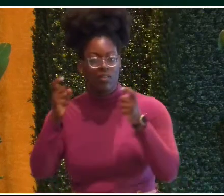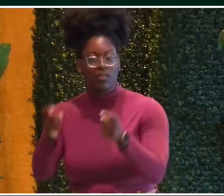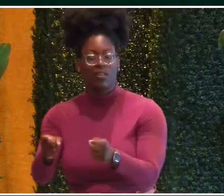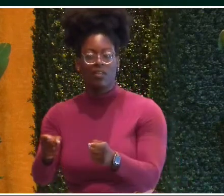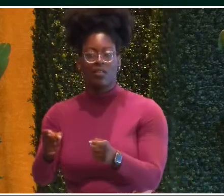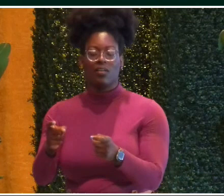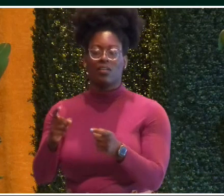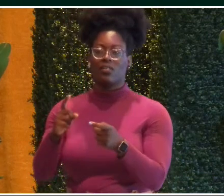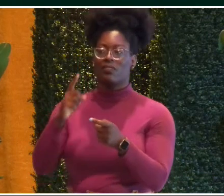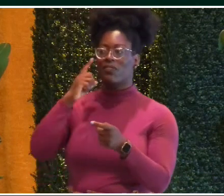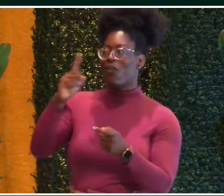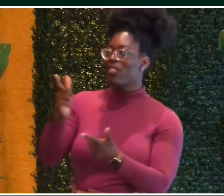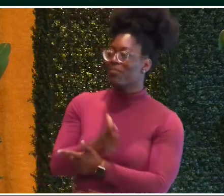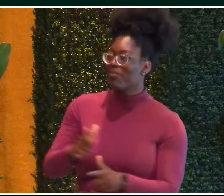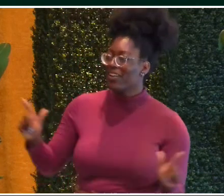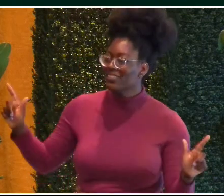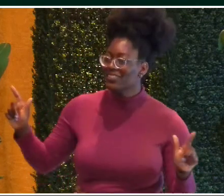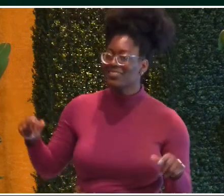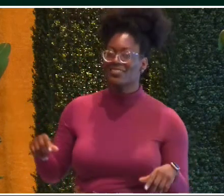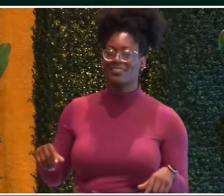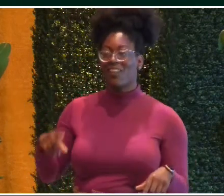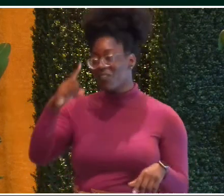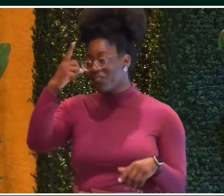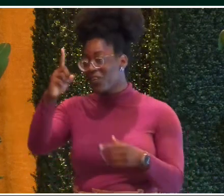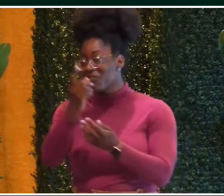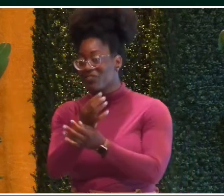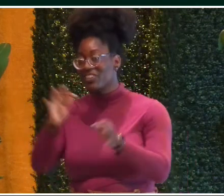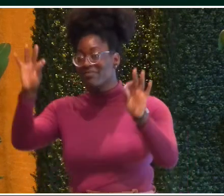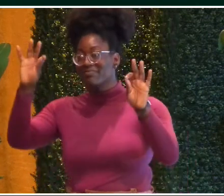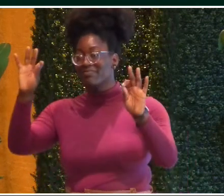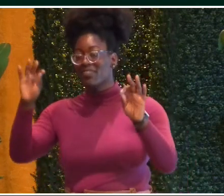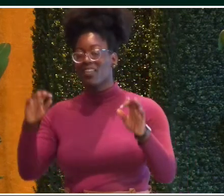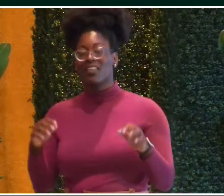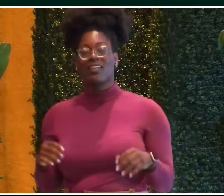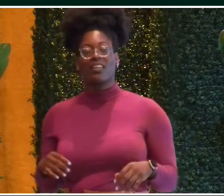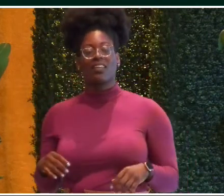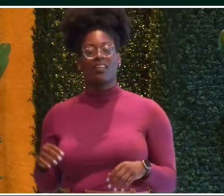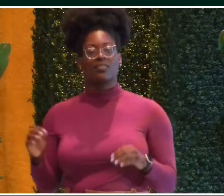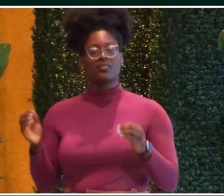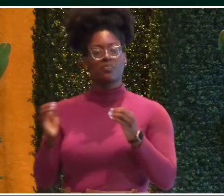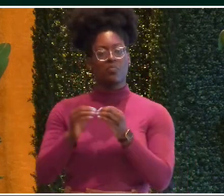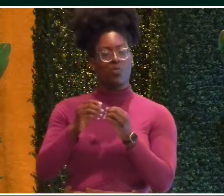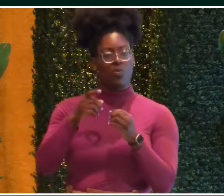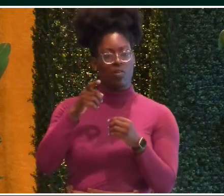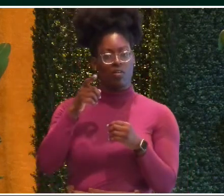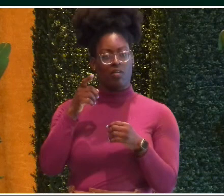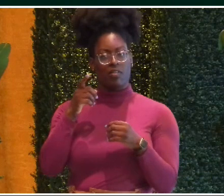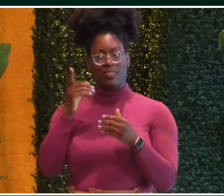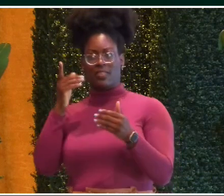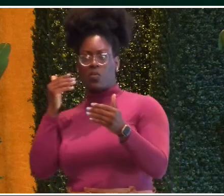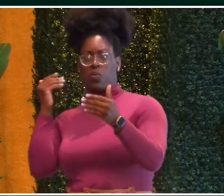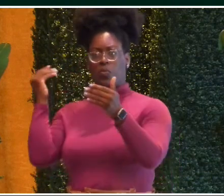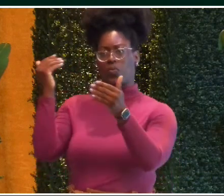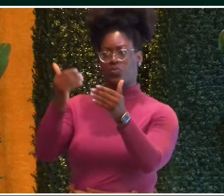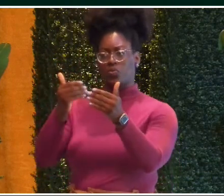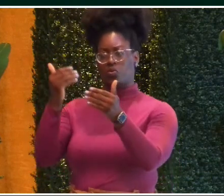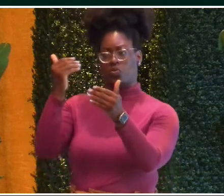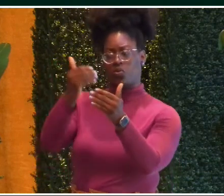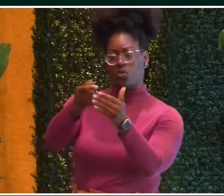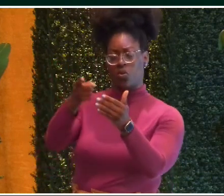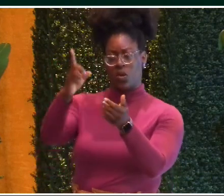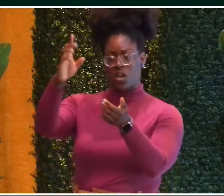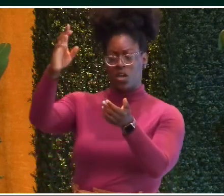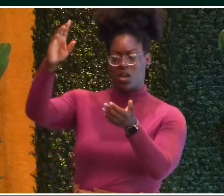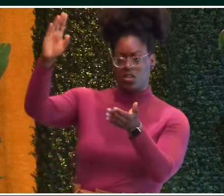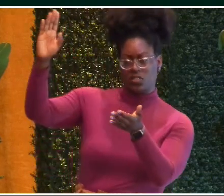freedom, right? And what happens with horizon is the closer you get, the further it moves from you. Why is that? It's not a bad